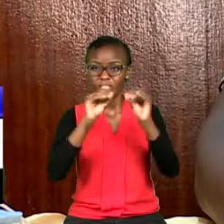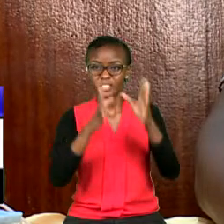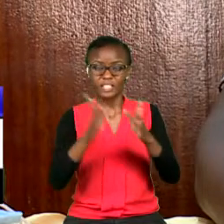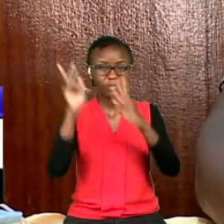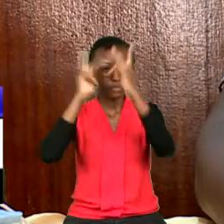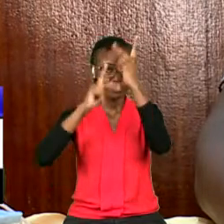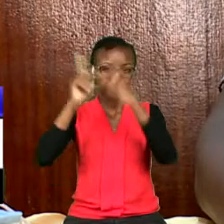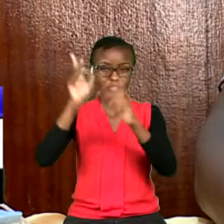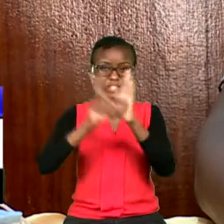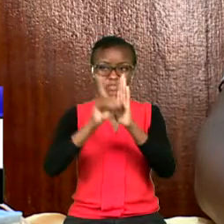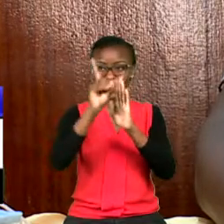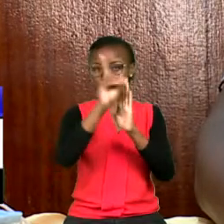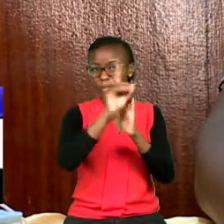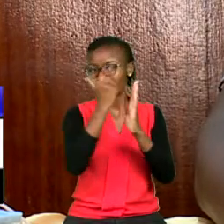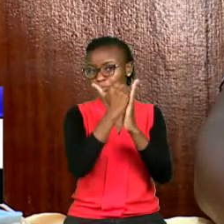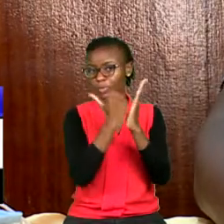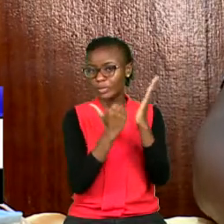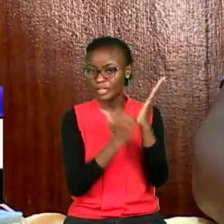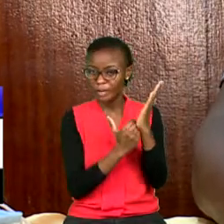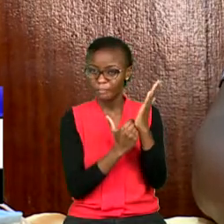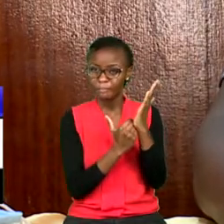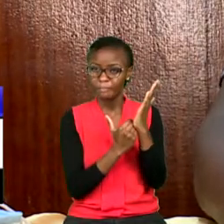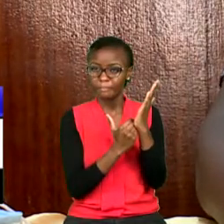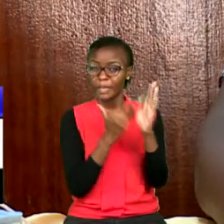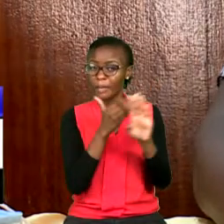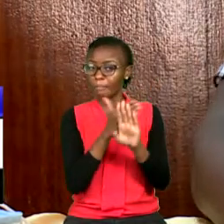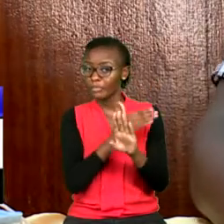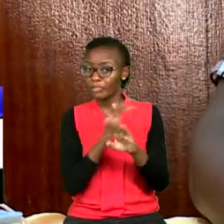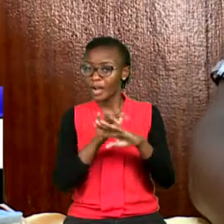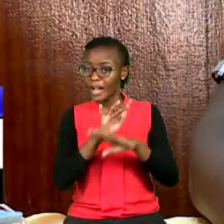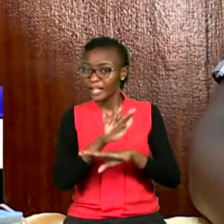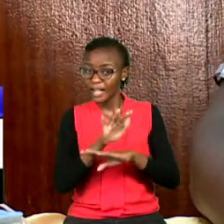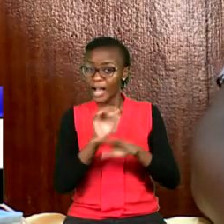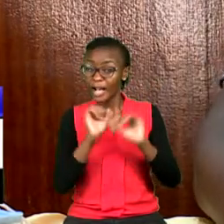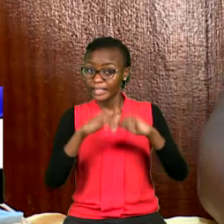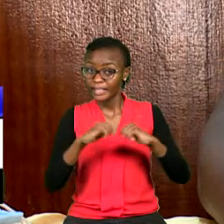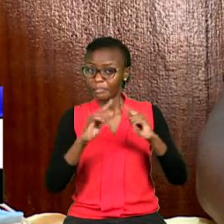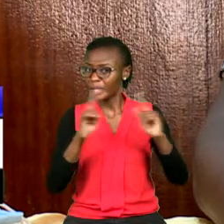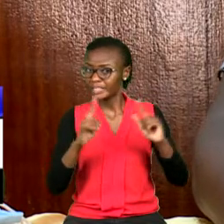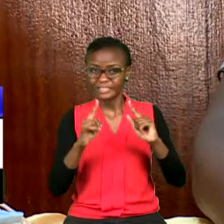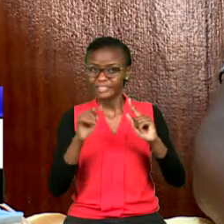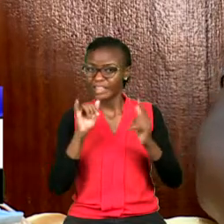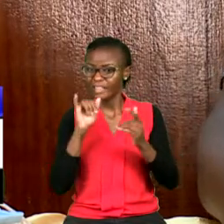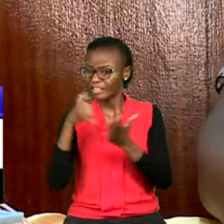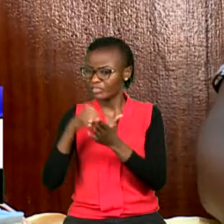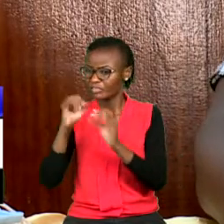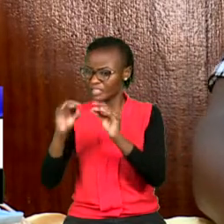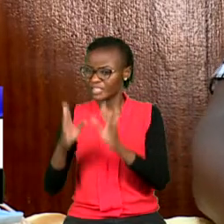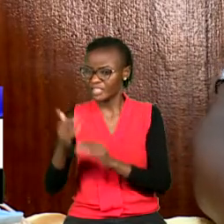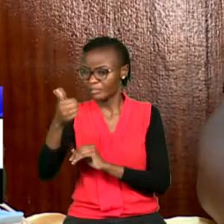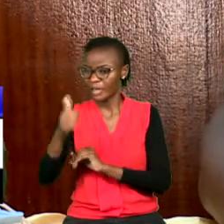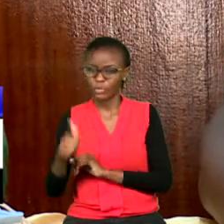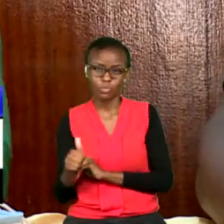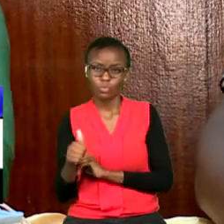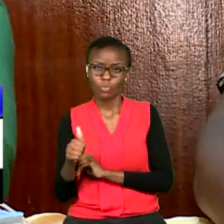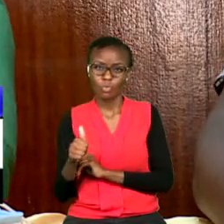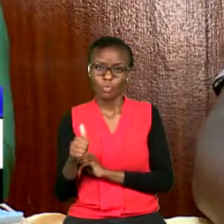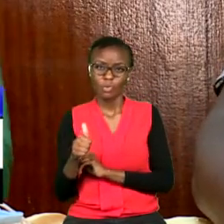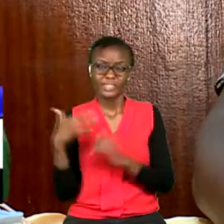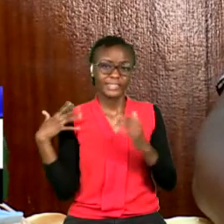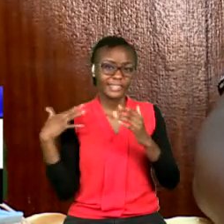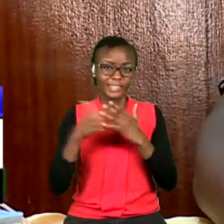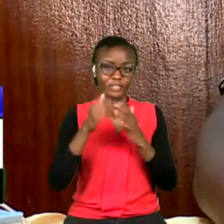development modules as earlier agreed in 2017. Hence, the